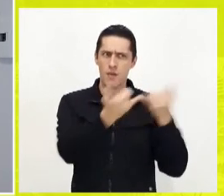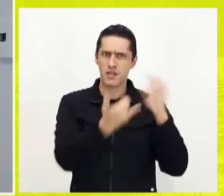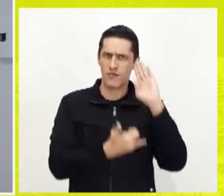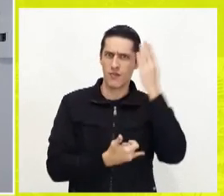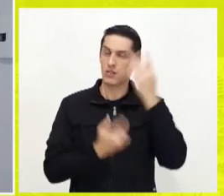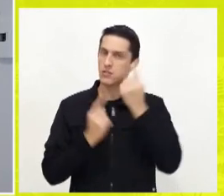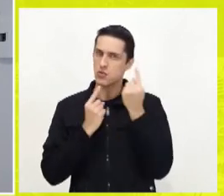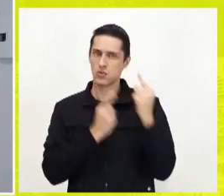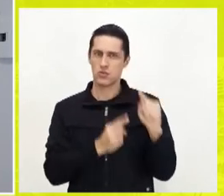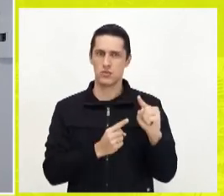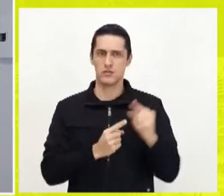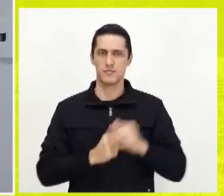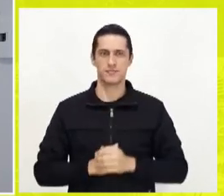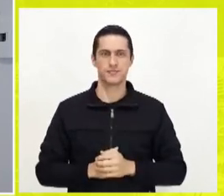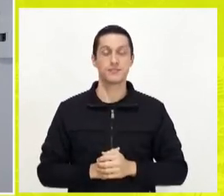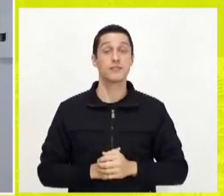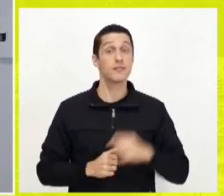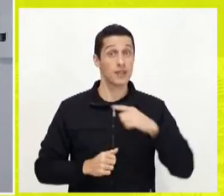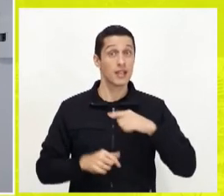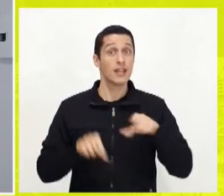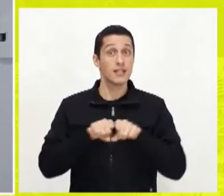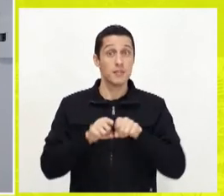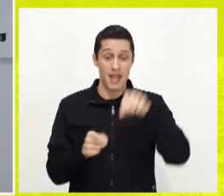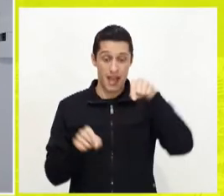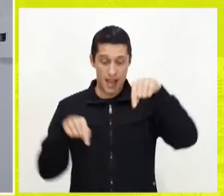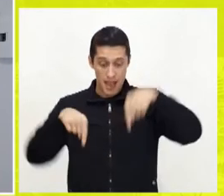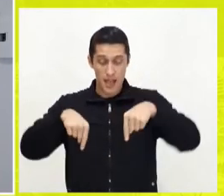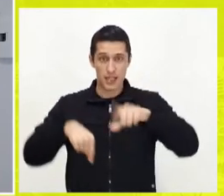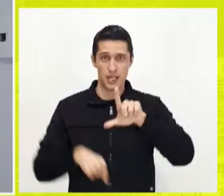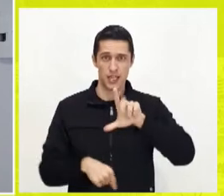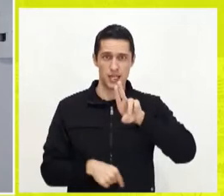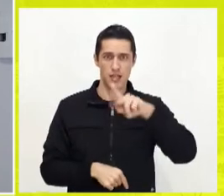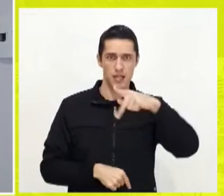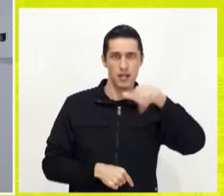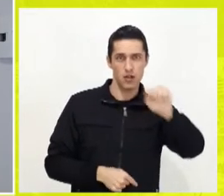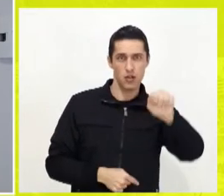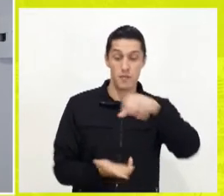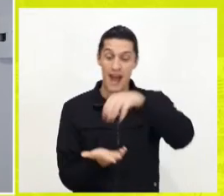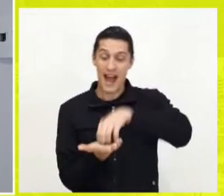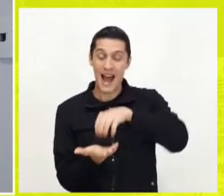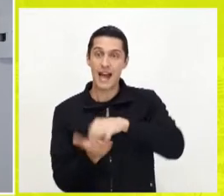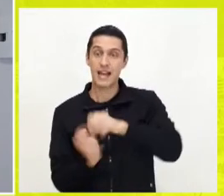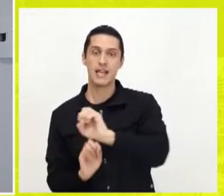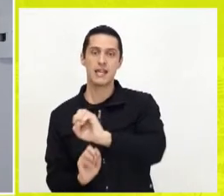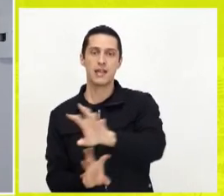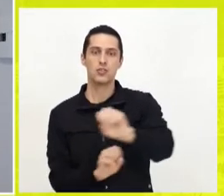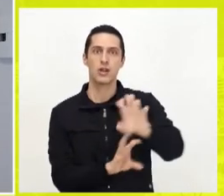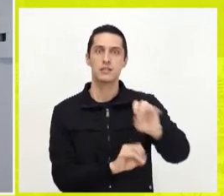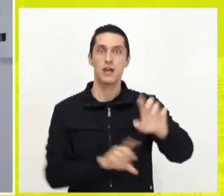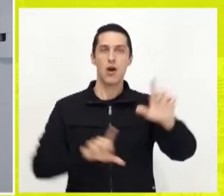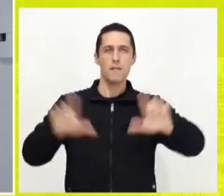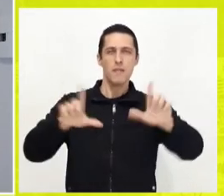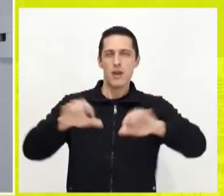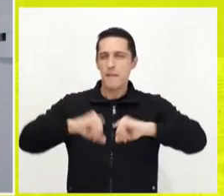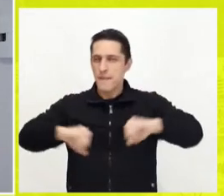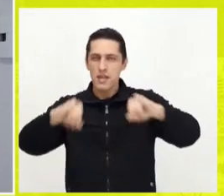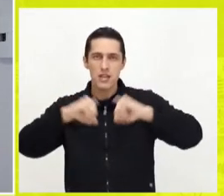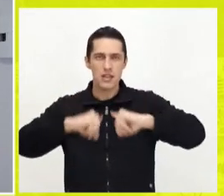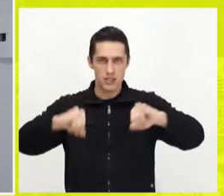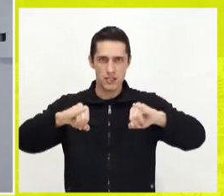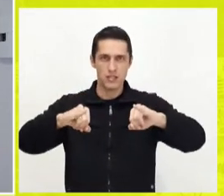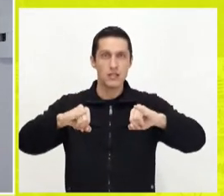in addition to journalism we have media literacy media literacy is a way